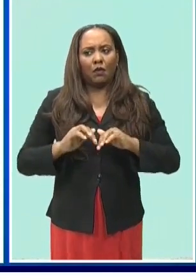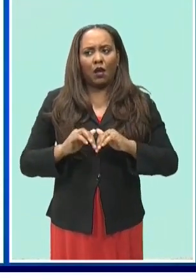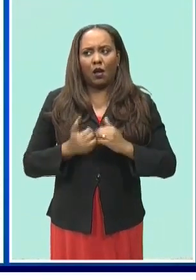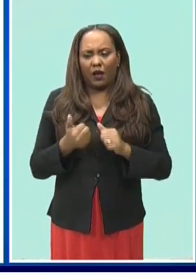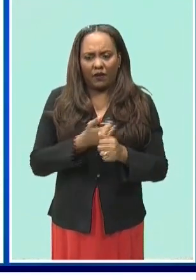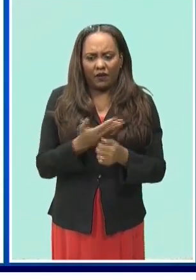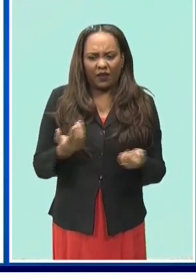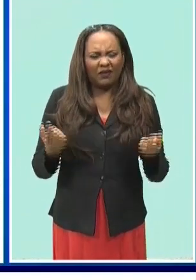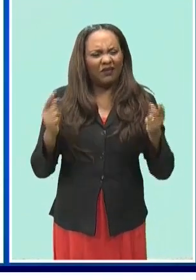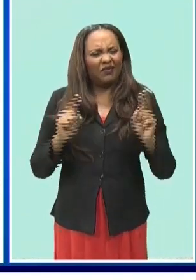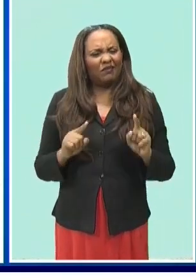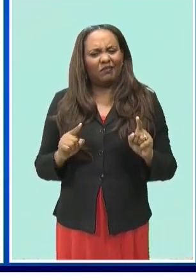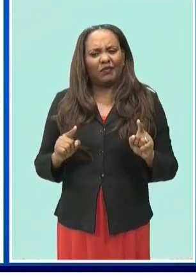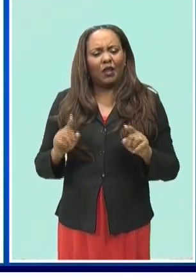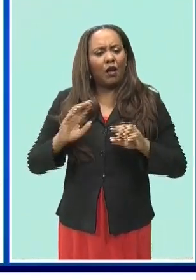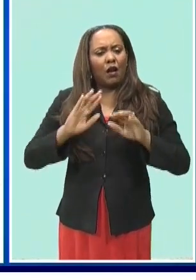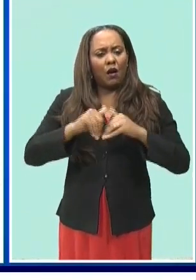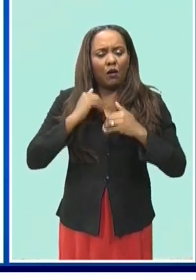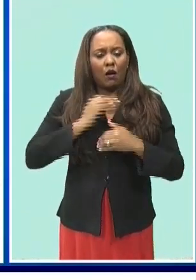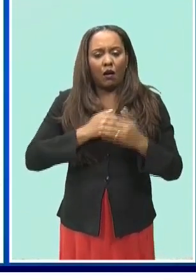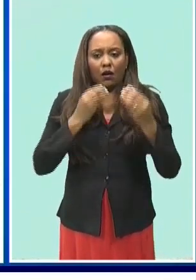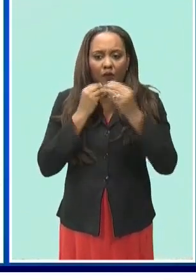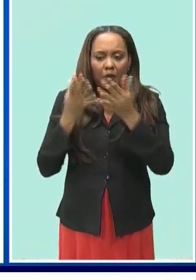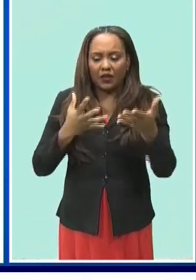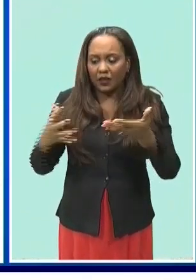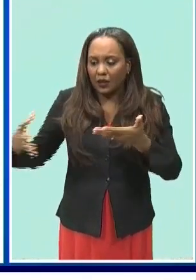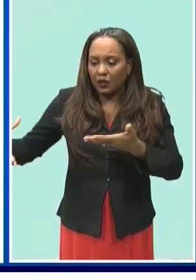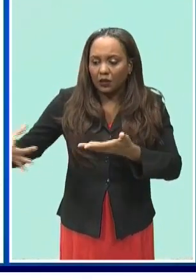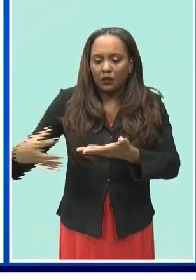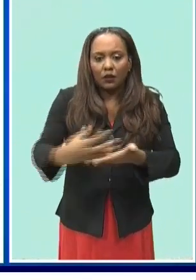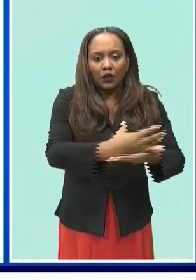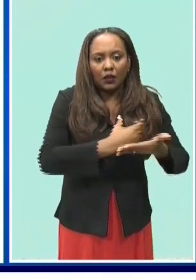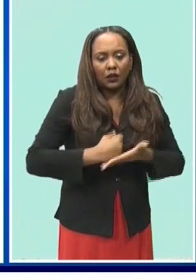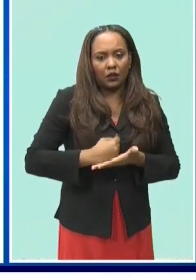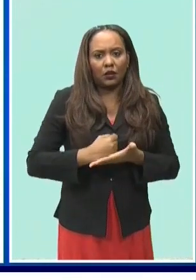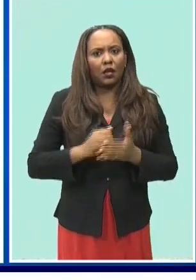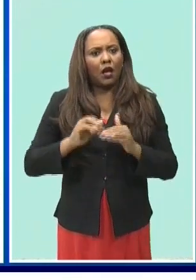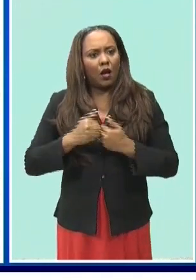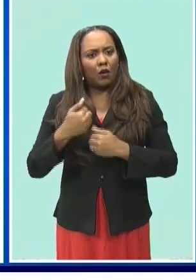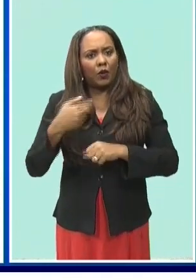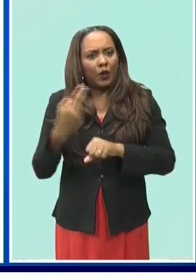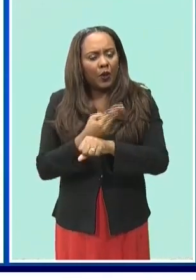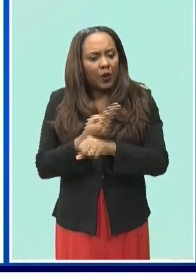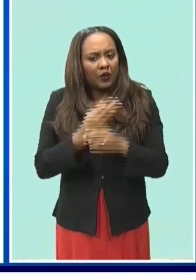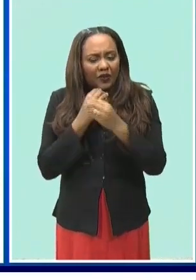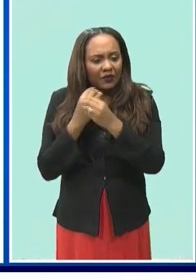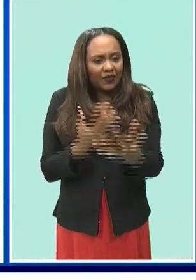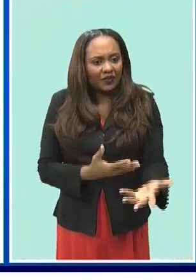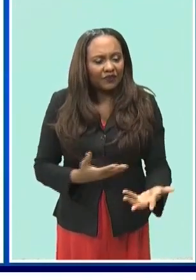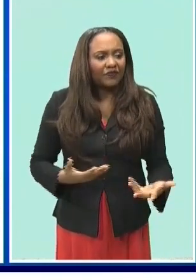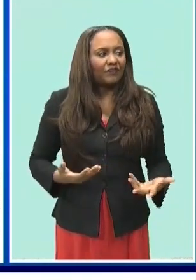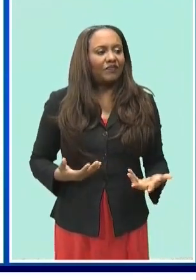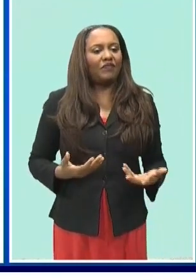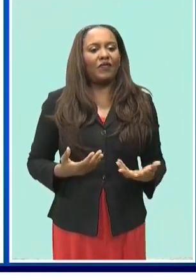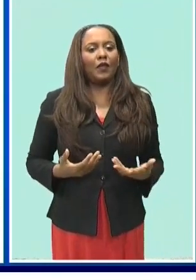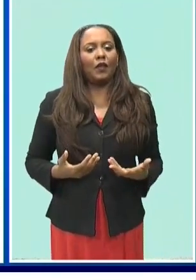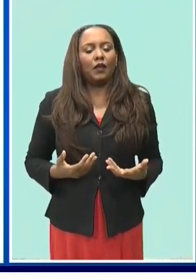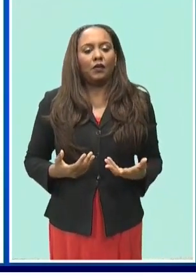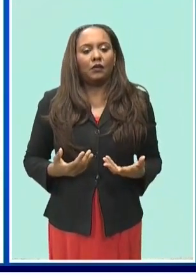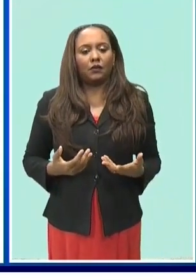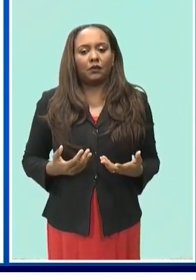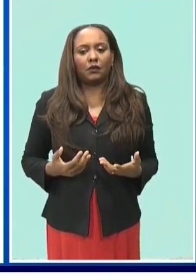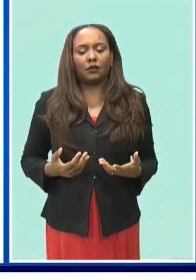moved around, the way in which it's gathered, even the way in which it is used. So these are things that are